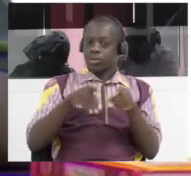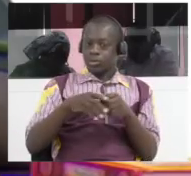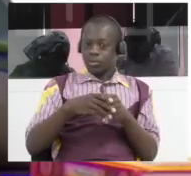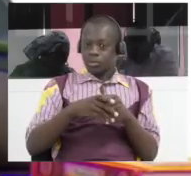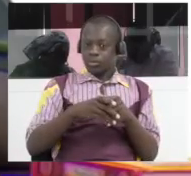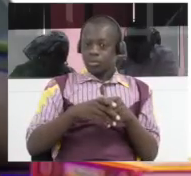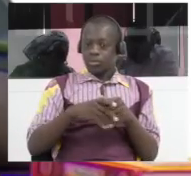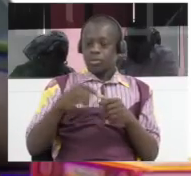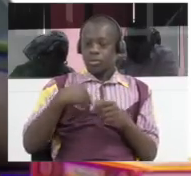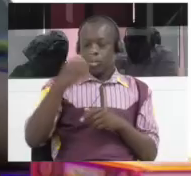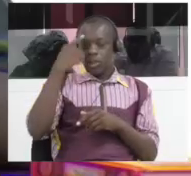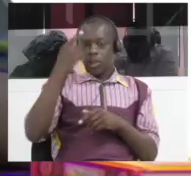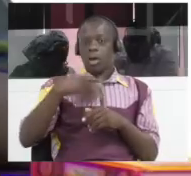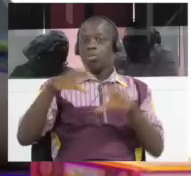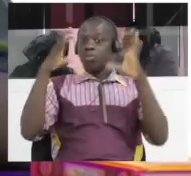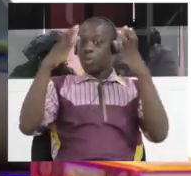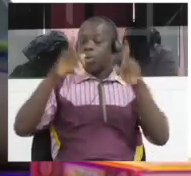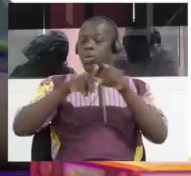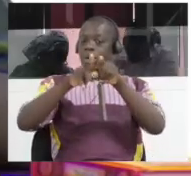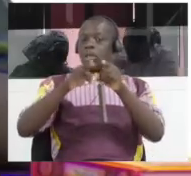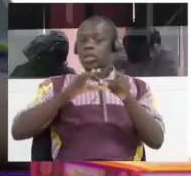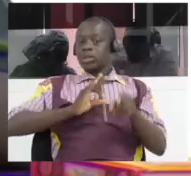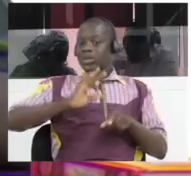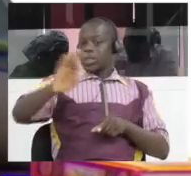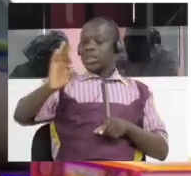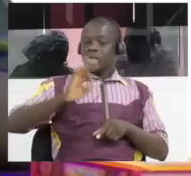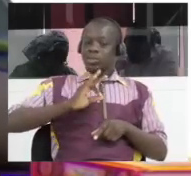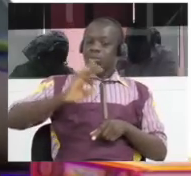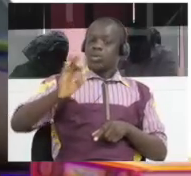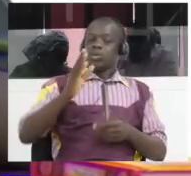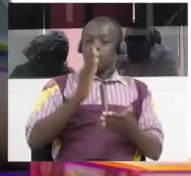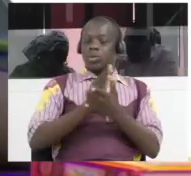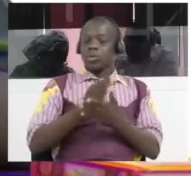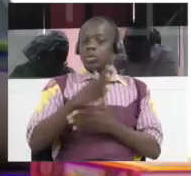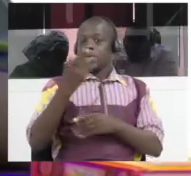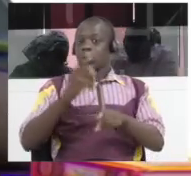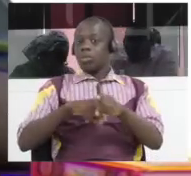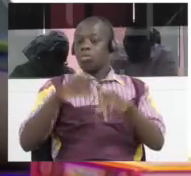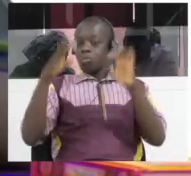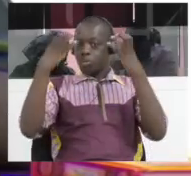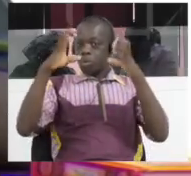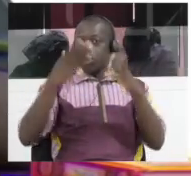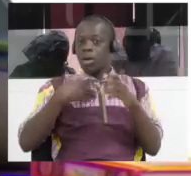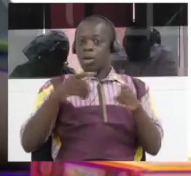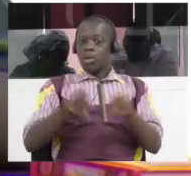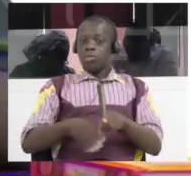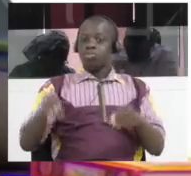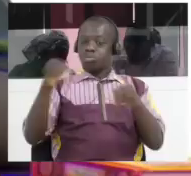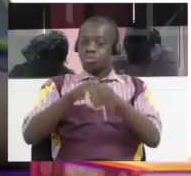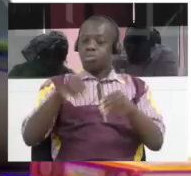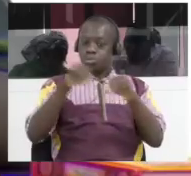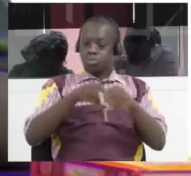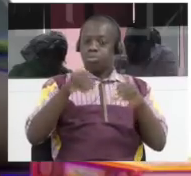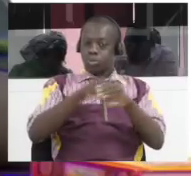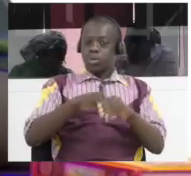then I think we also had a problem of transportation. When the critical moment came to load them